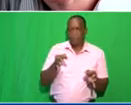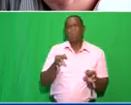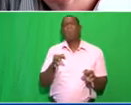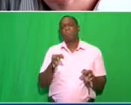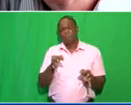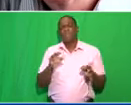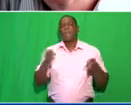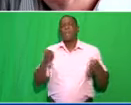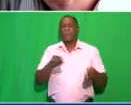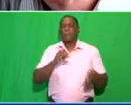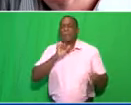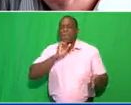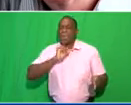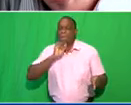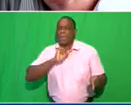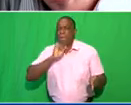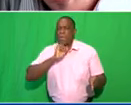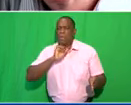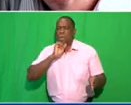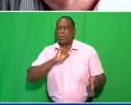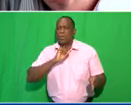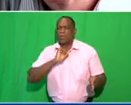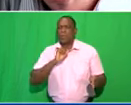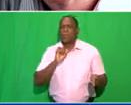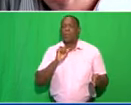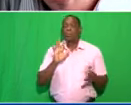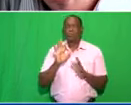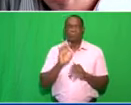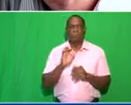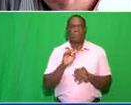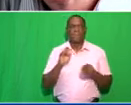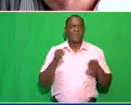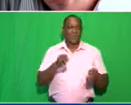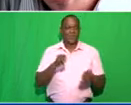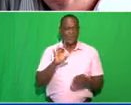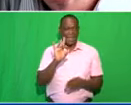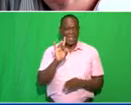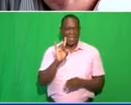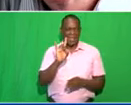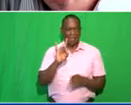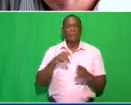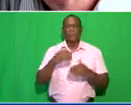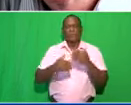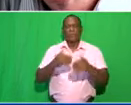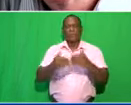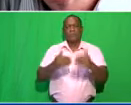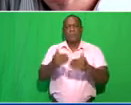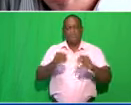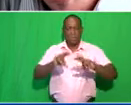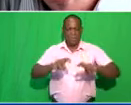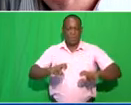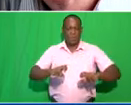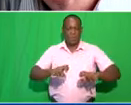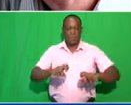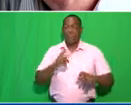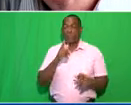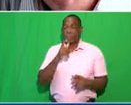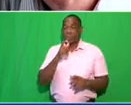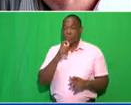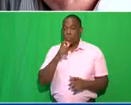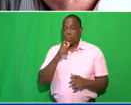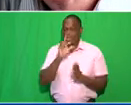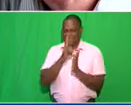called policy analysis, designed by Professor Eugene Badak. And